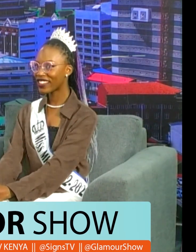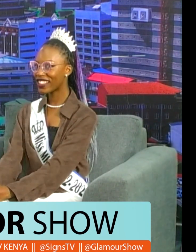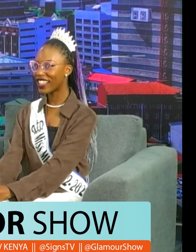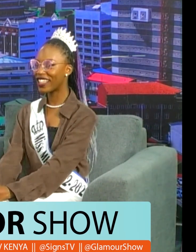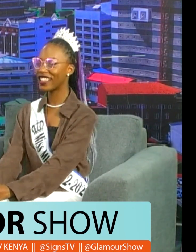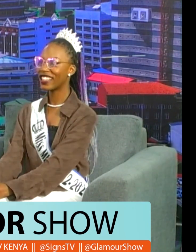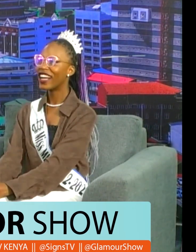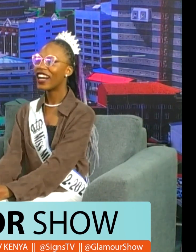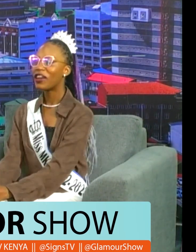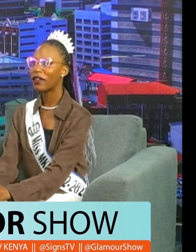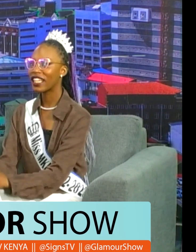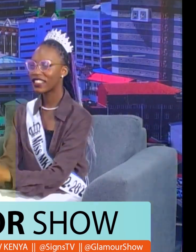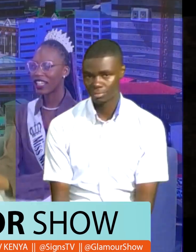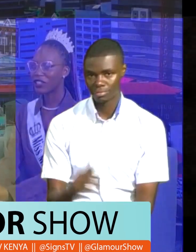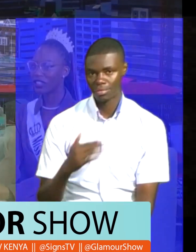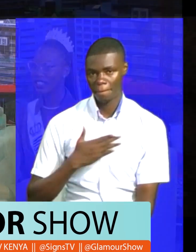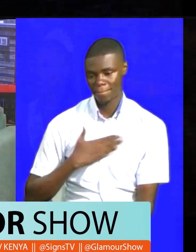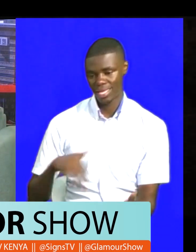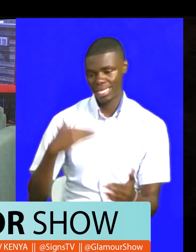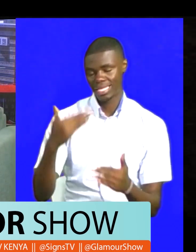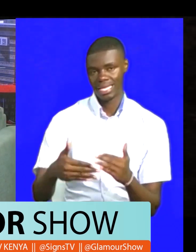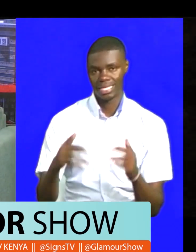Um, my next title,